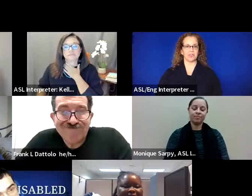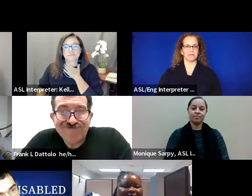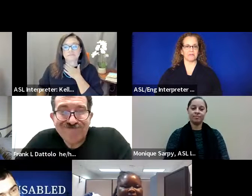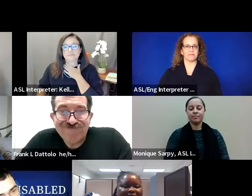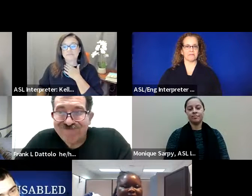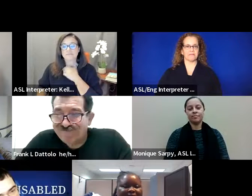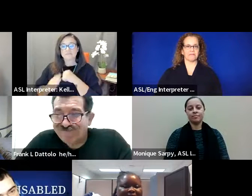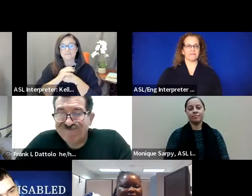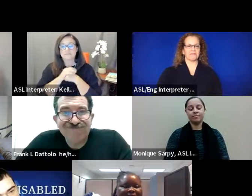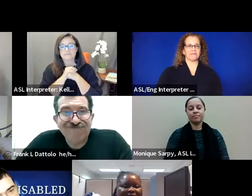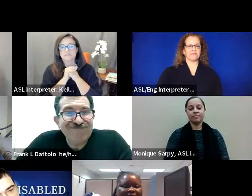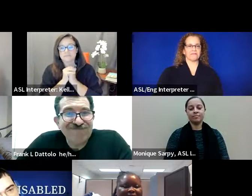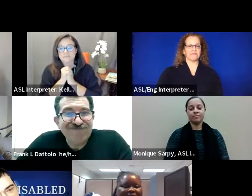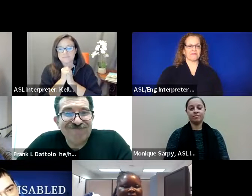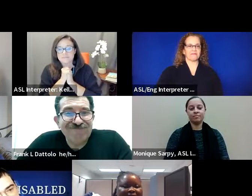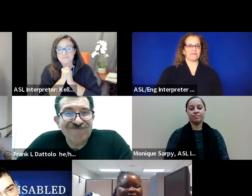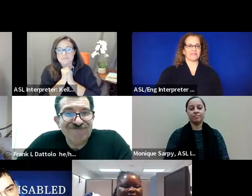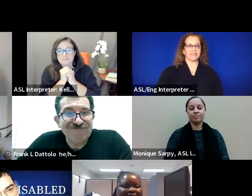be here.